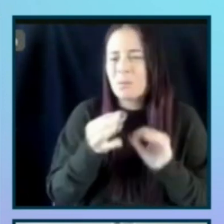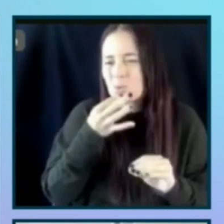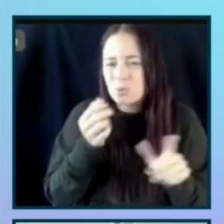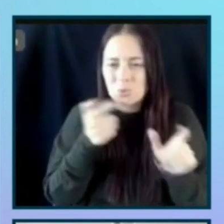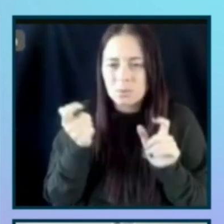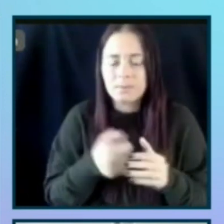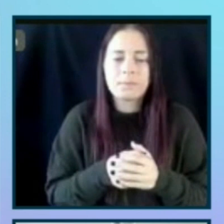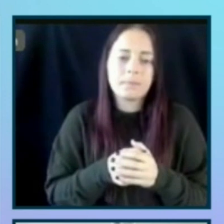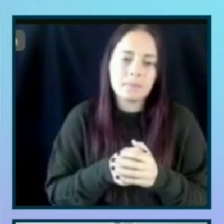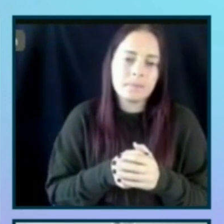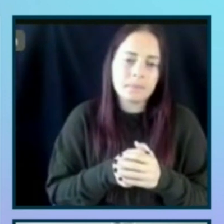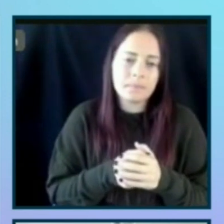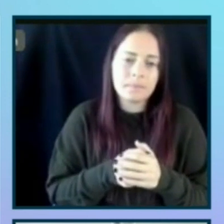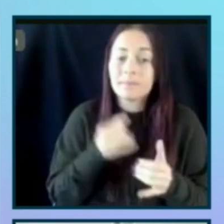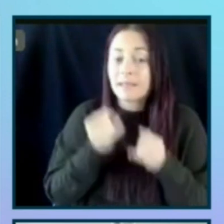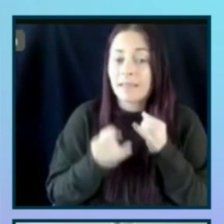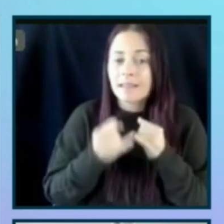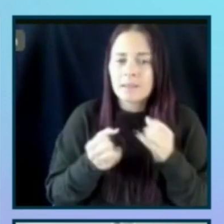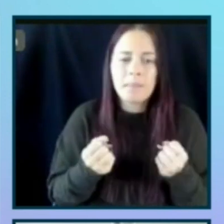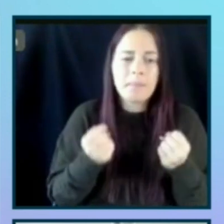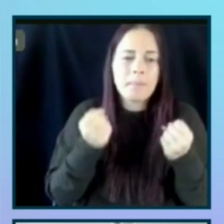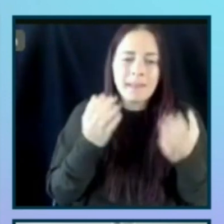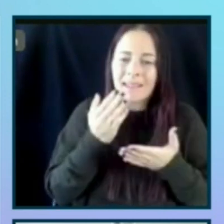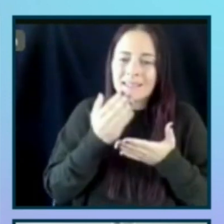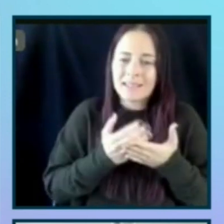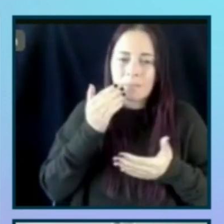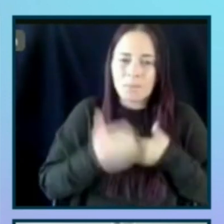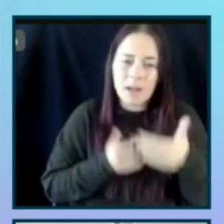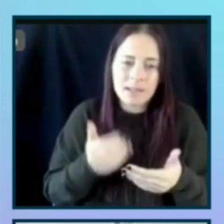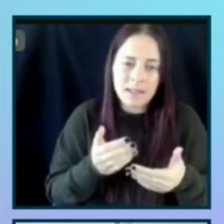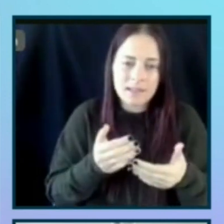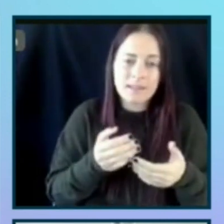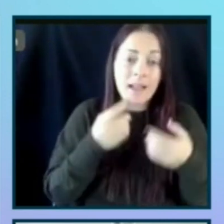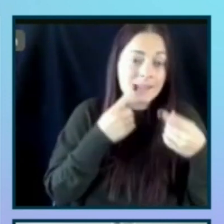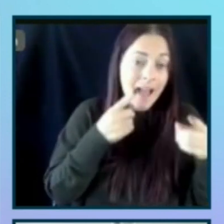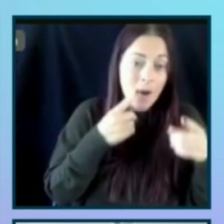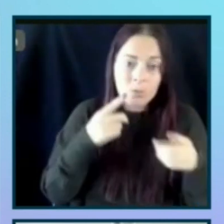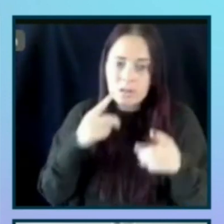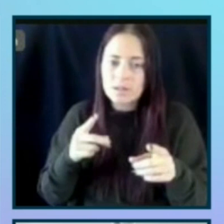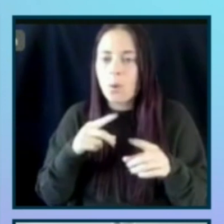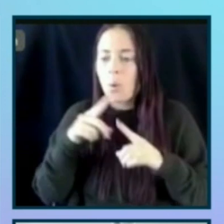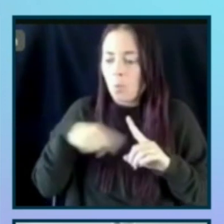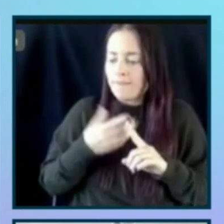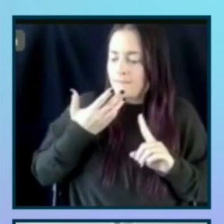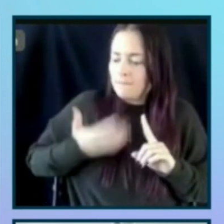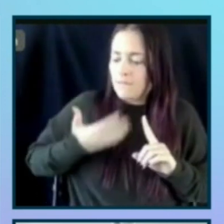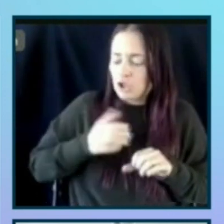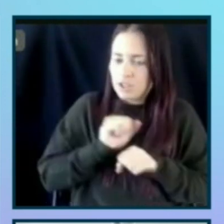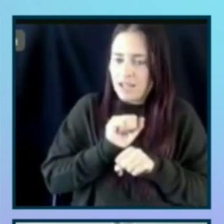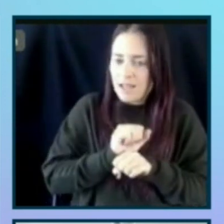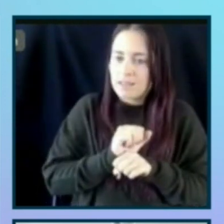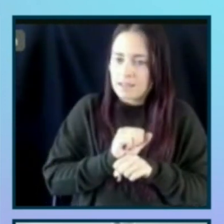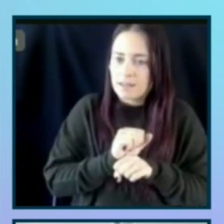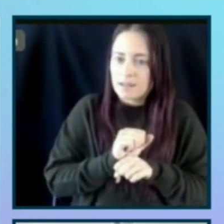And the last point is in a multi-step flow, give announcements when a task is completed. So we had a multi-step flow and we got a